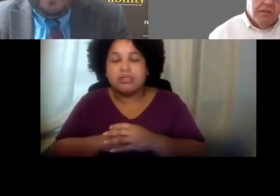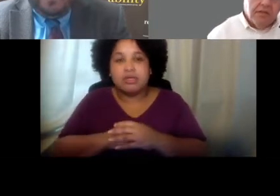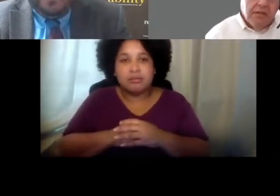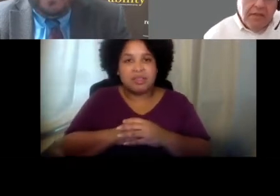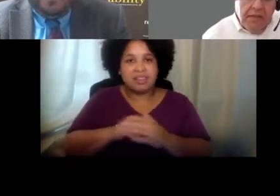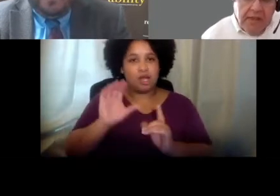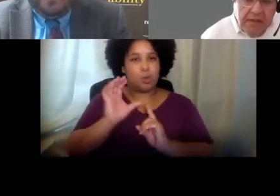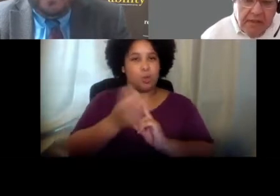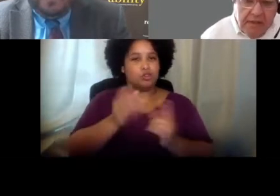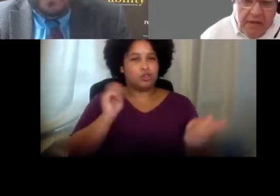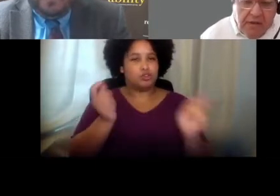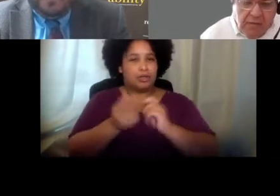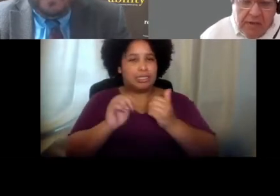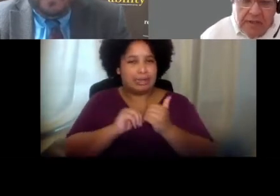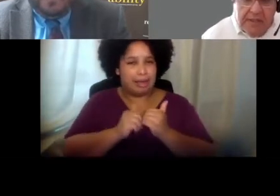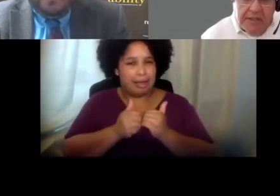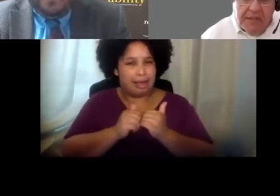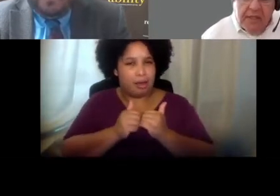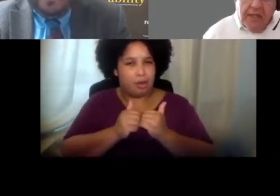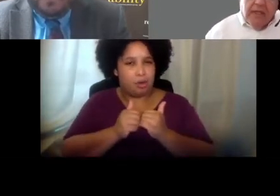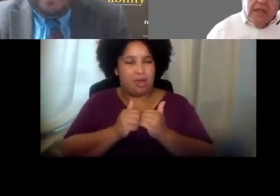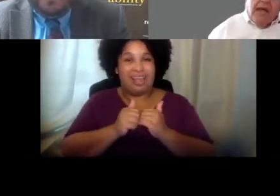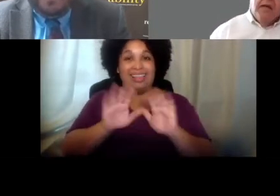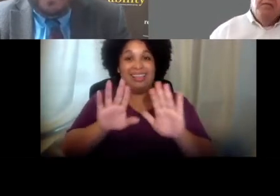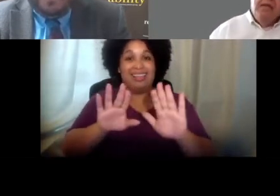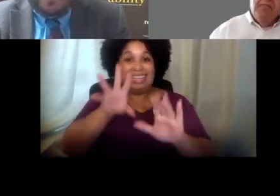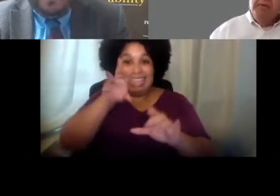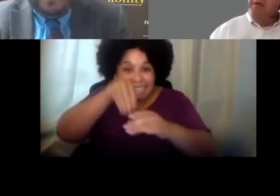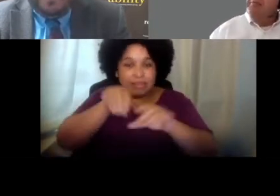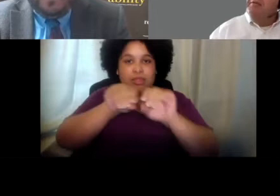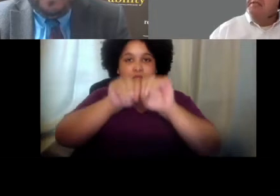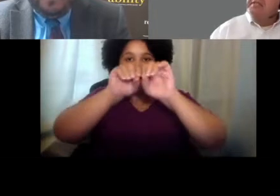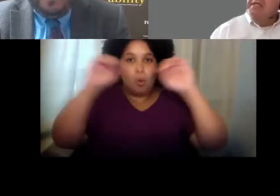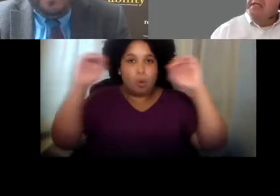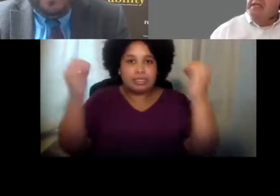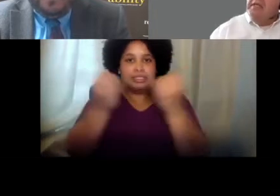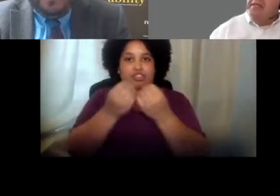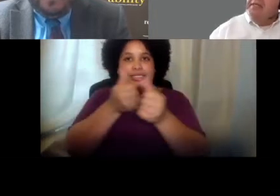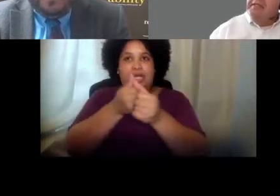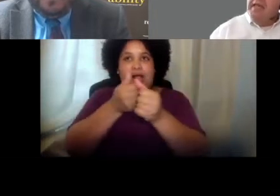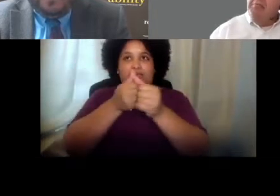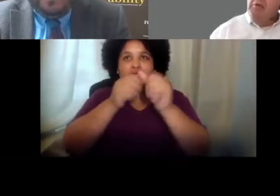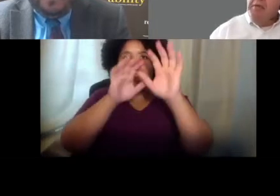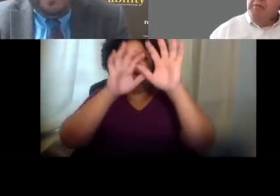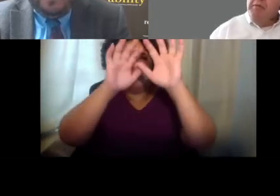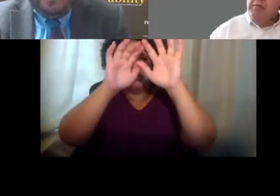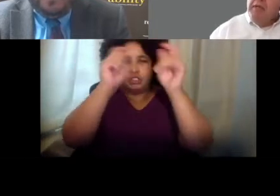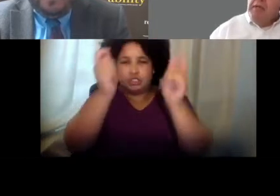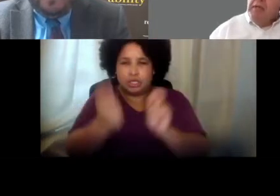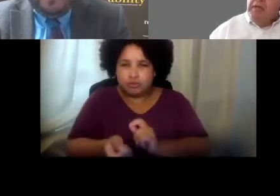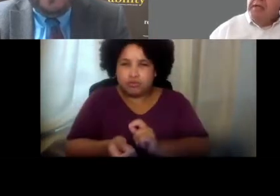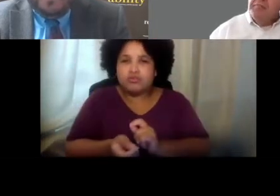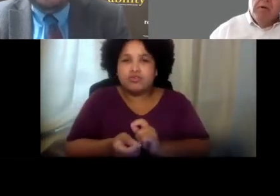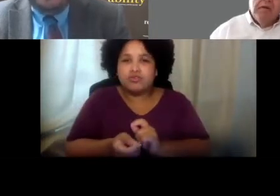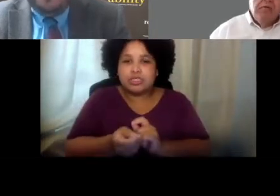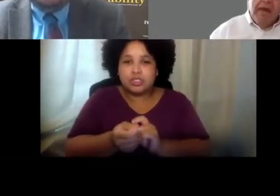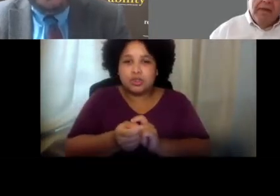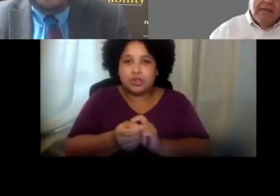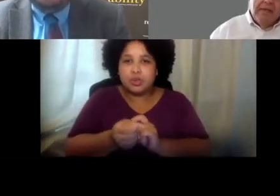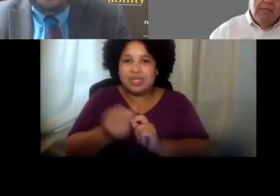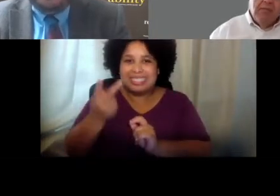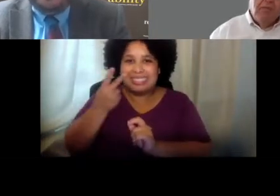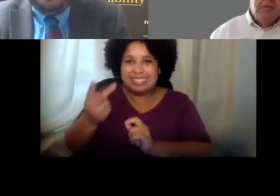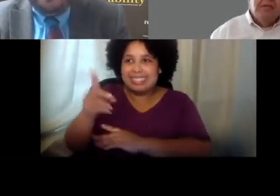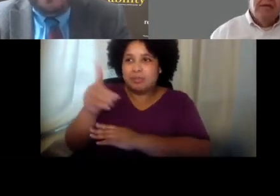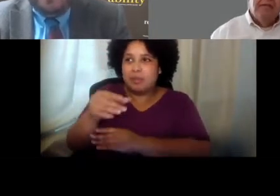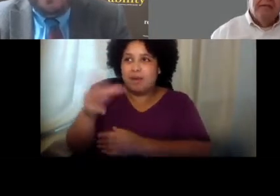culture in an organization? How do we get people to see disabled people as part of